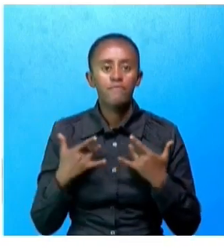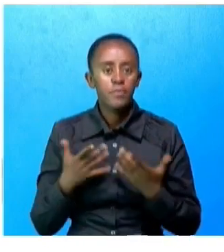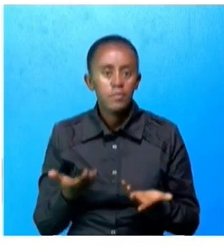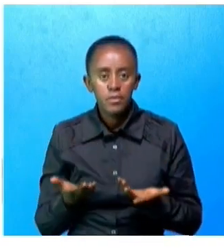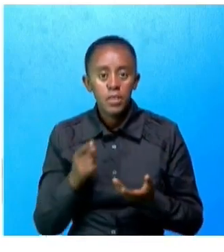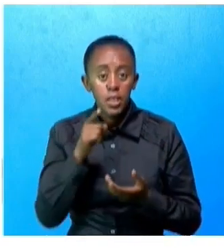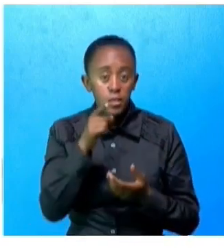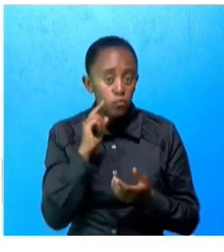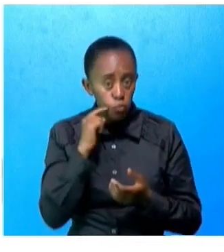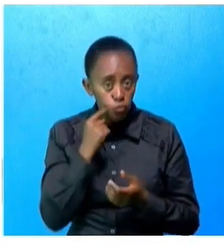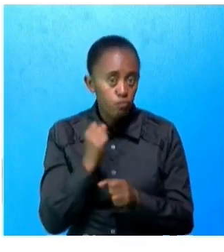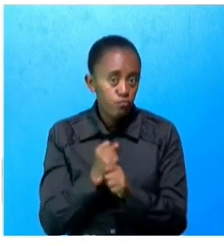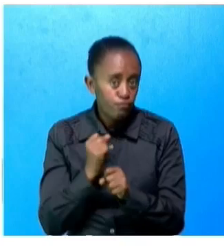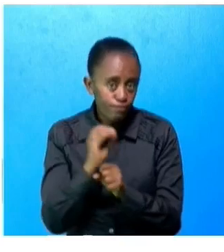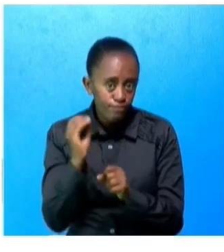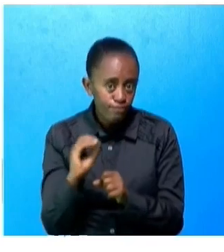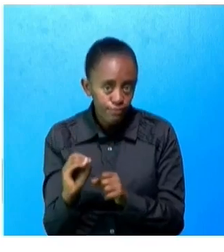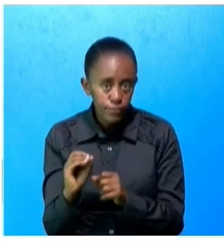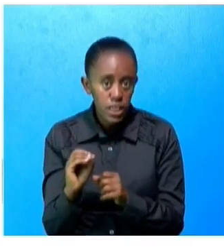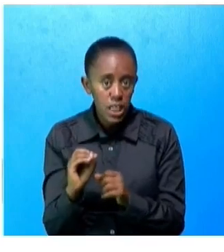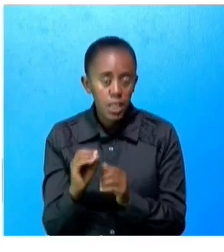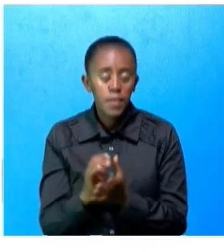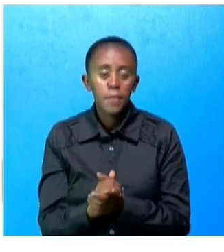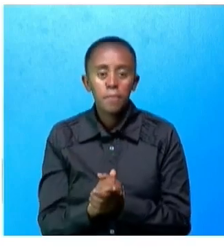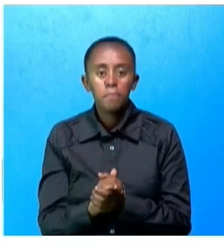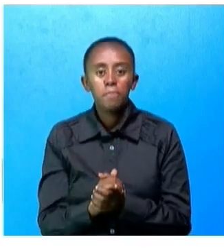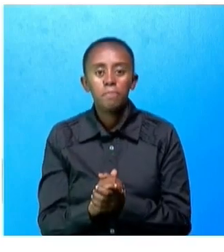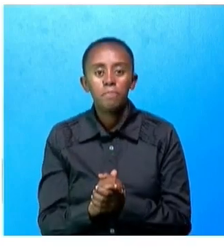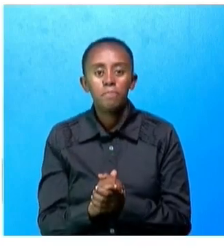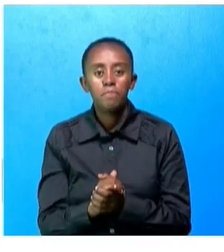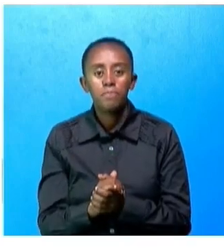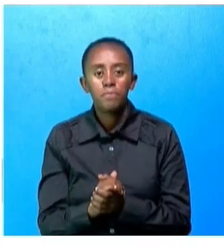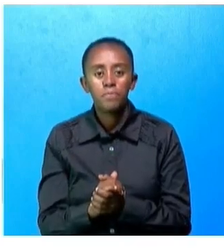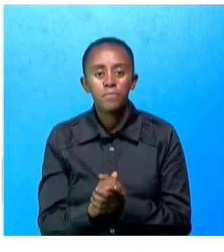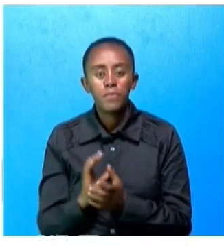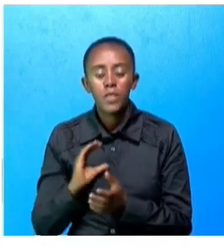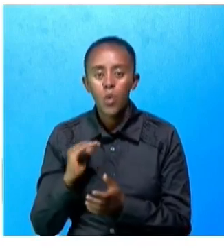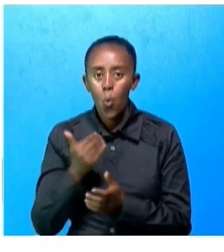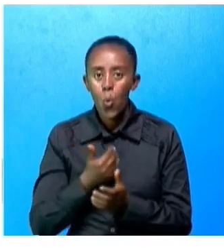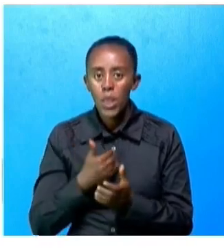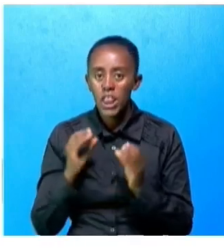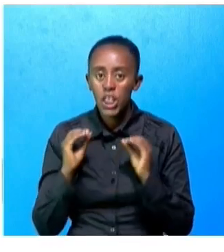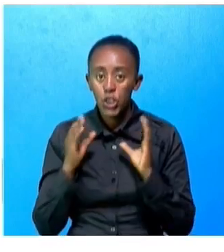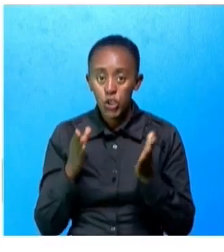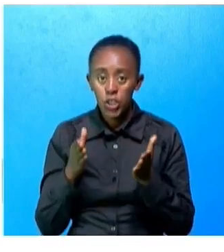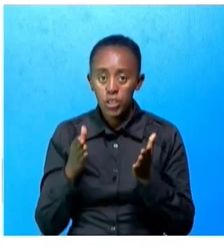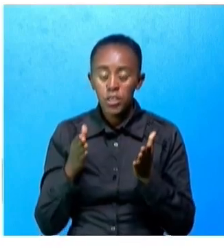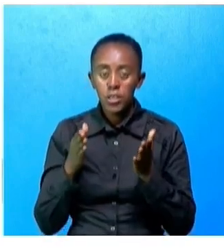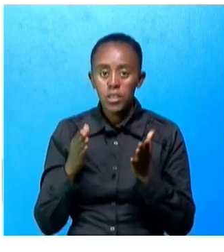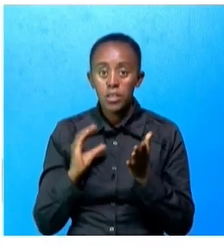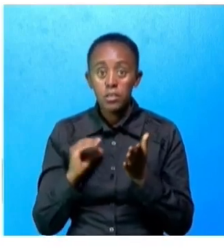your homework, okay, our teacher